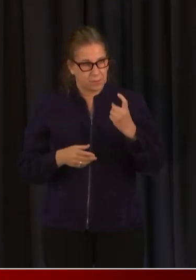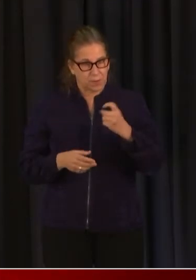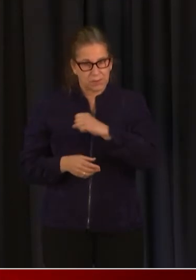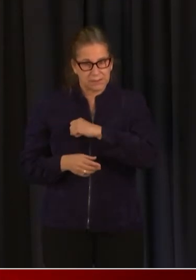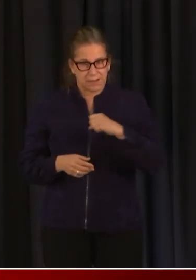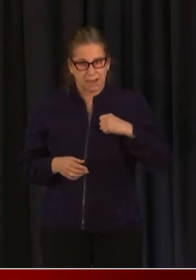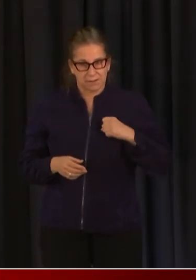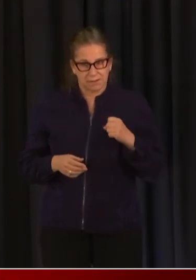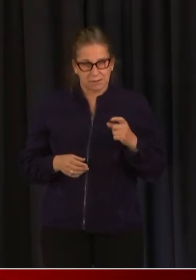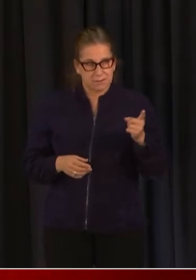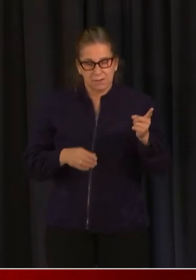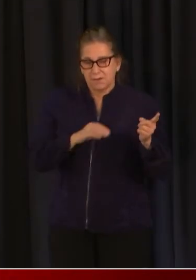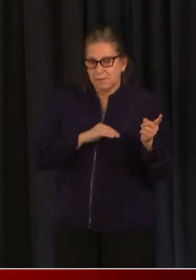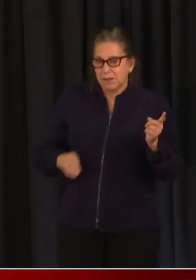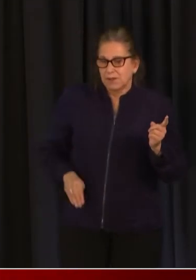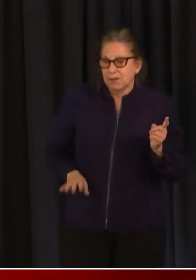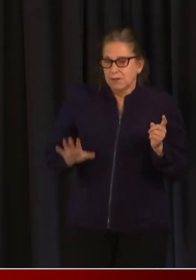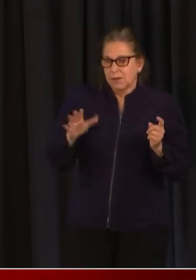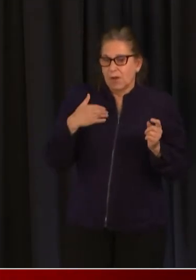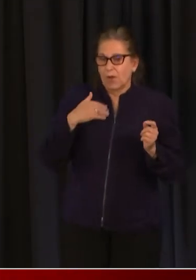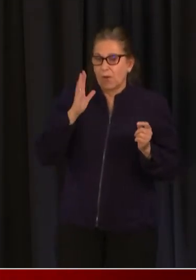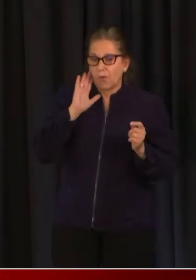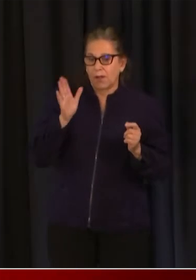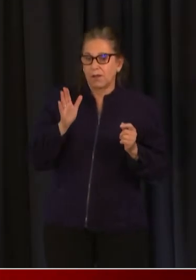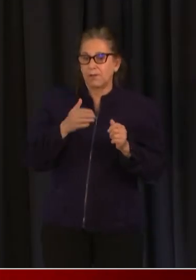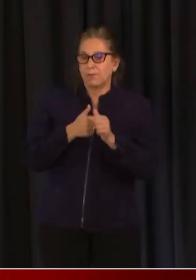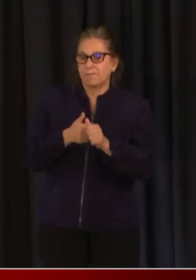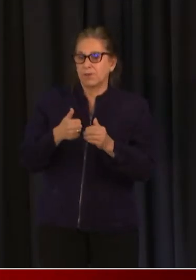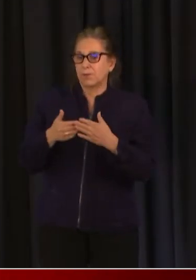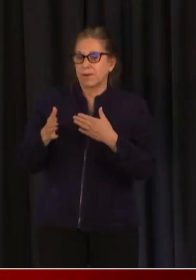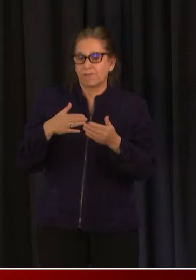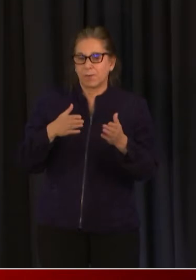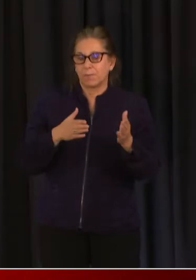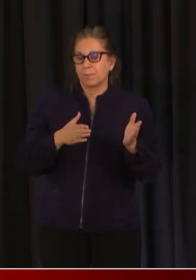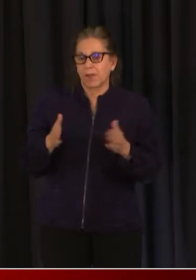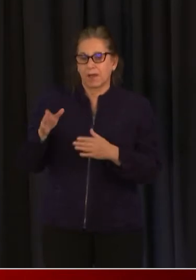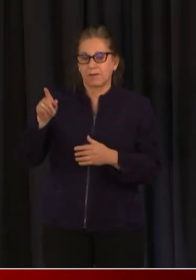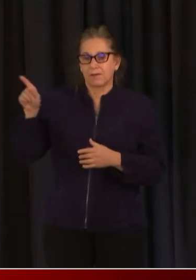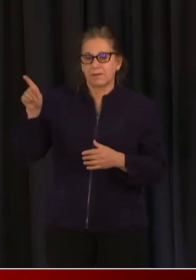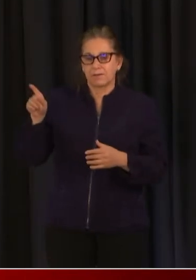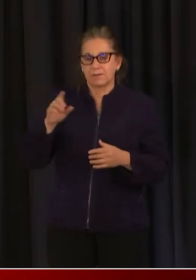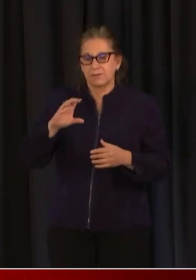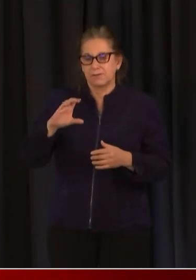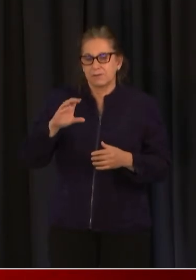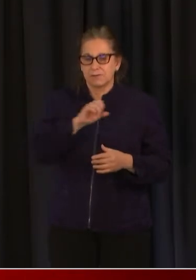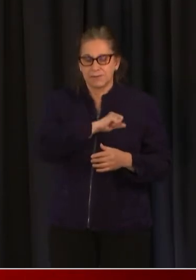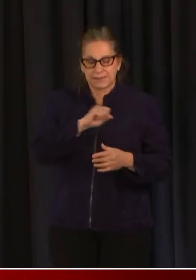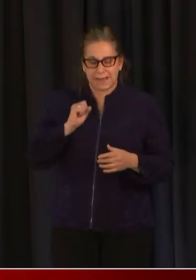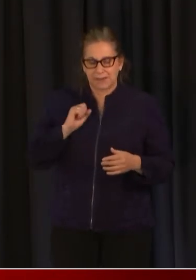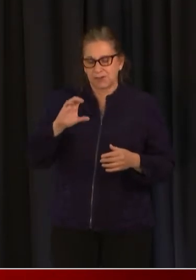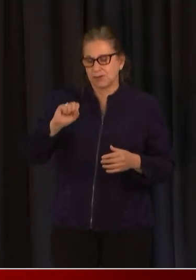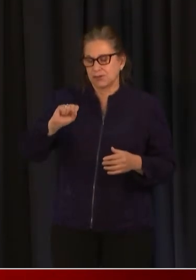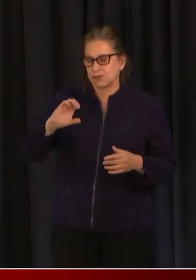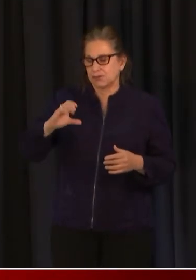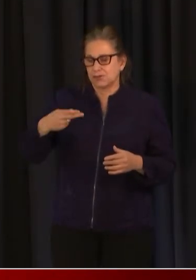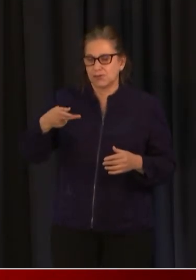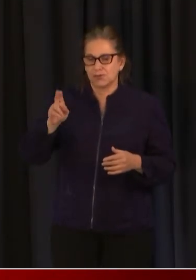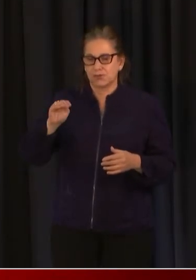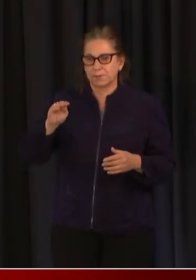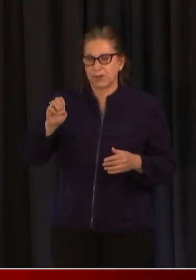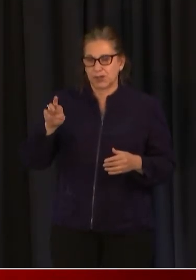follow the whatever the plan is from Senator Schumer. And we